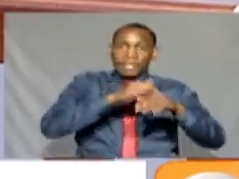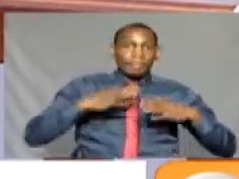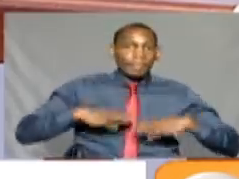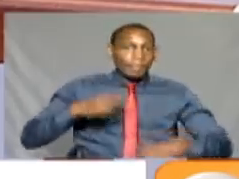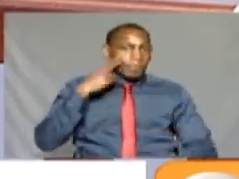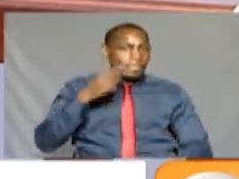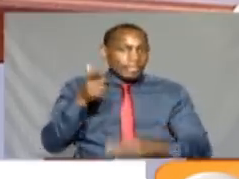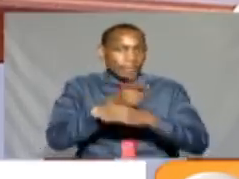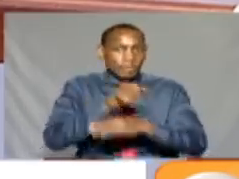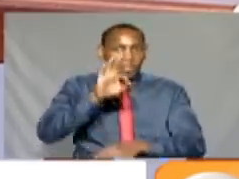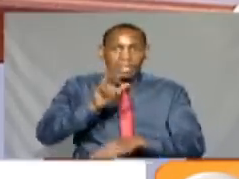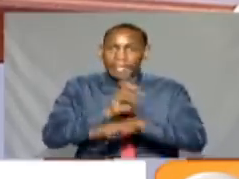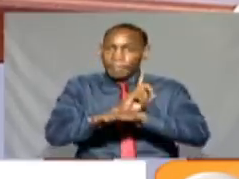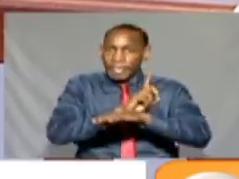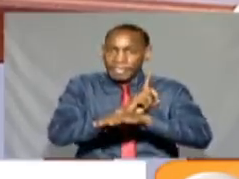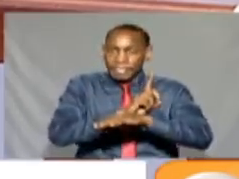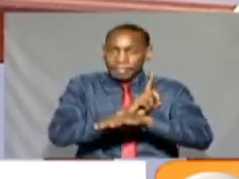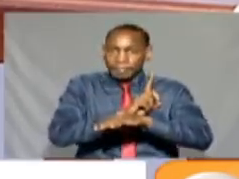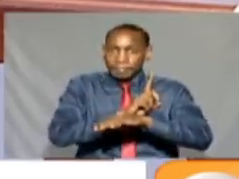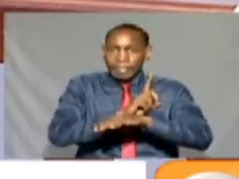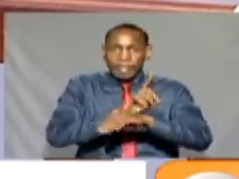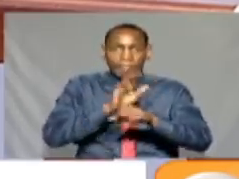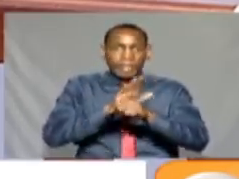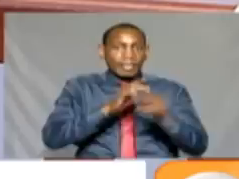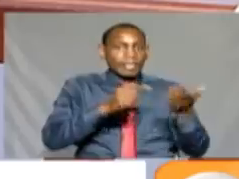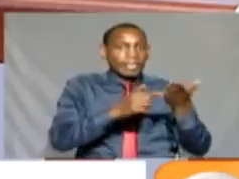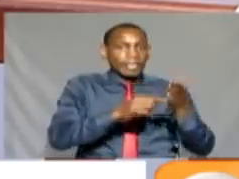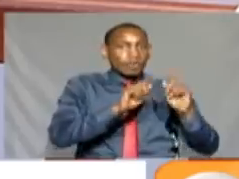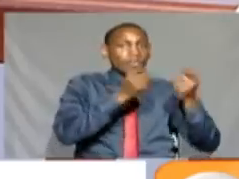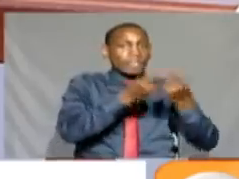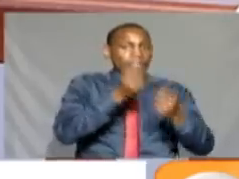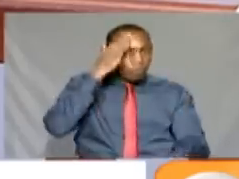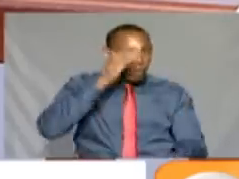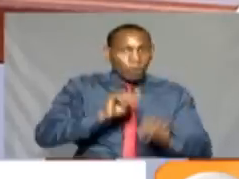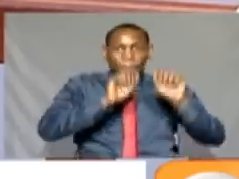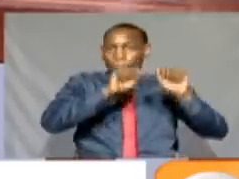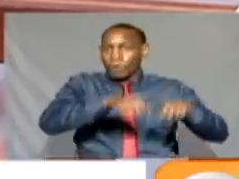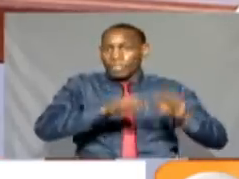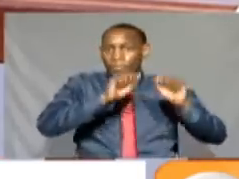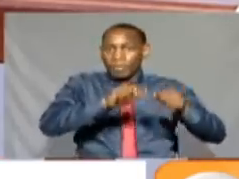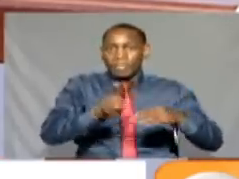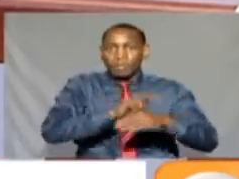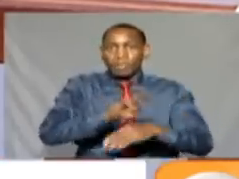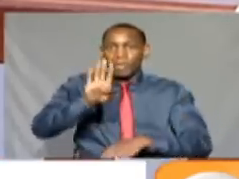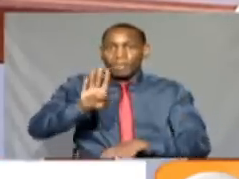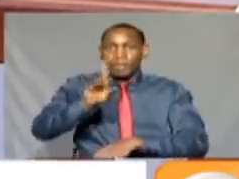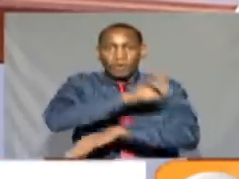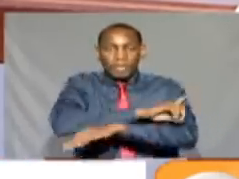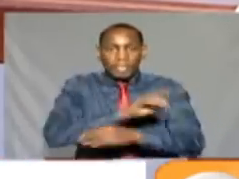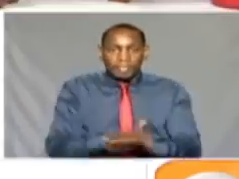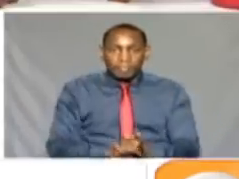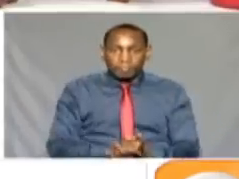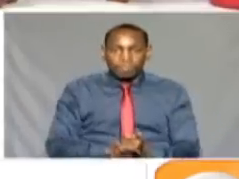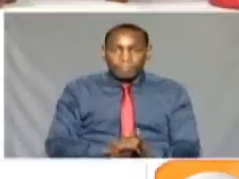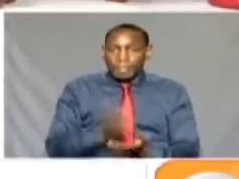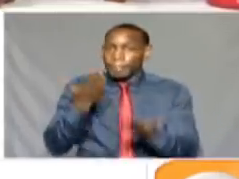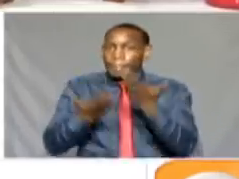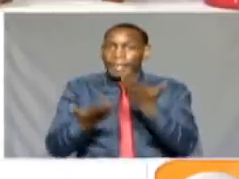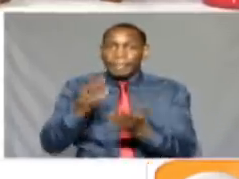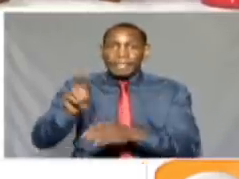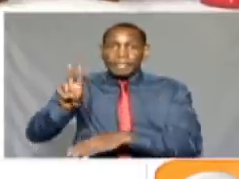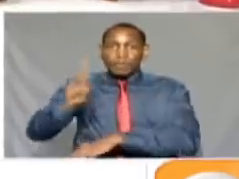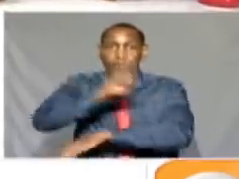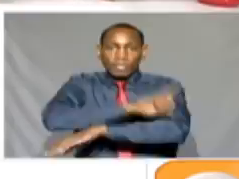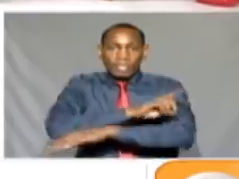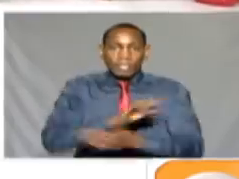see a clip of 3 minutes, as most of your technical people here know, yes. It can take almost did you 4 days. That camera guy is a kisi, or 2 days to talk.